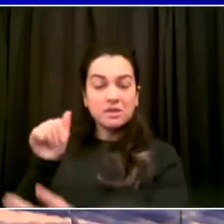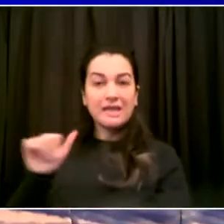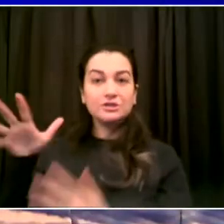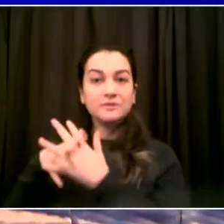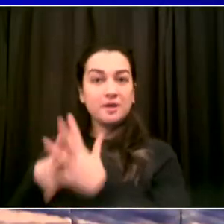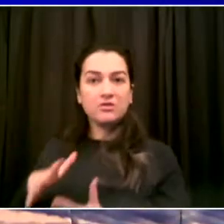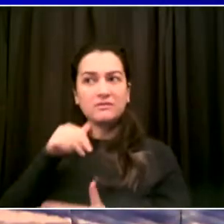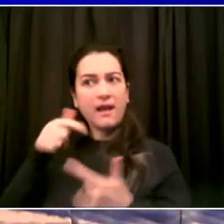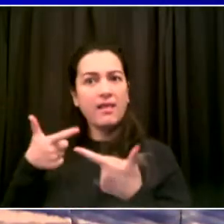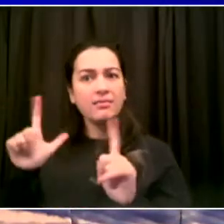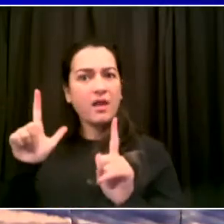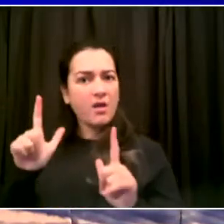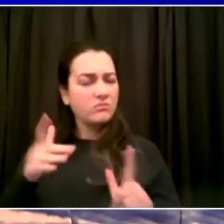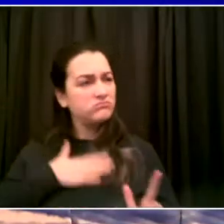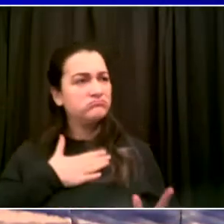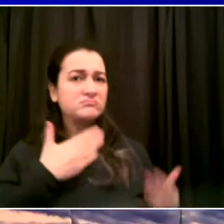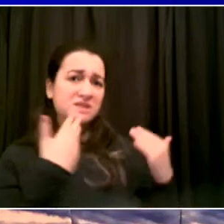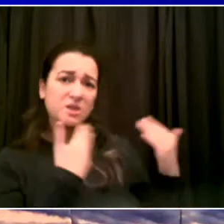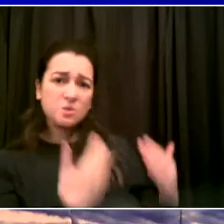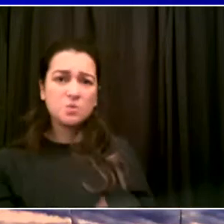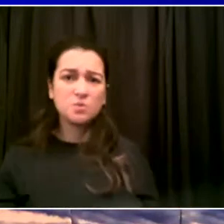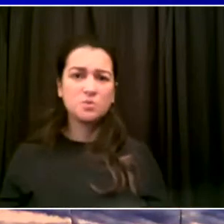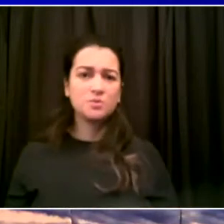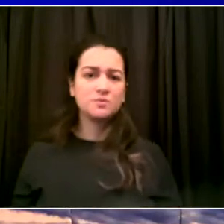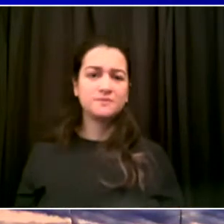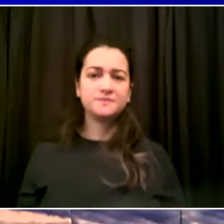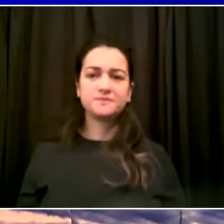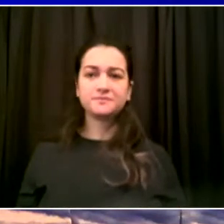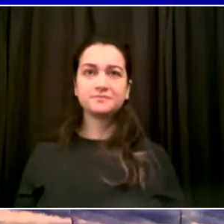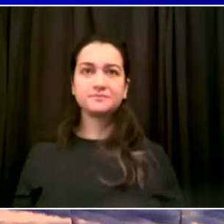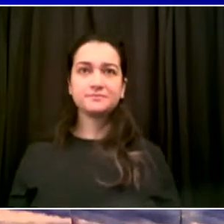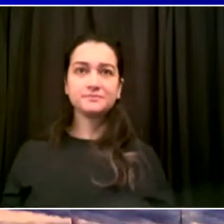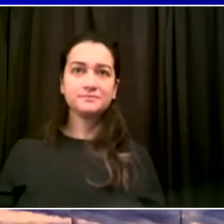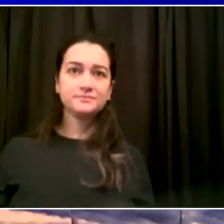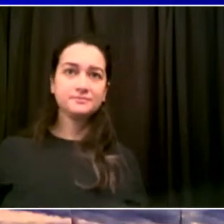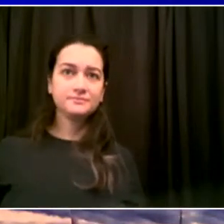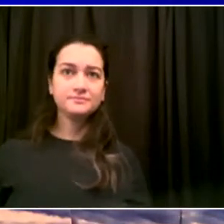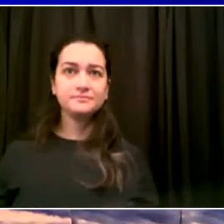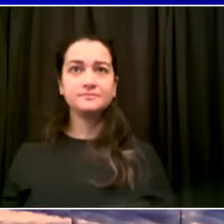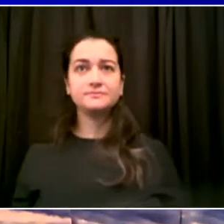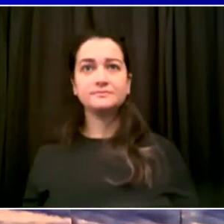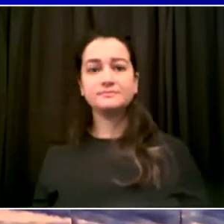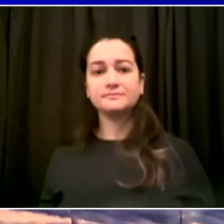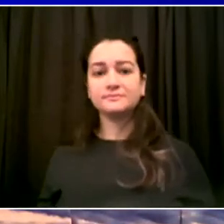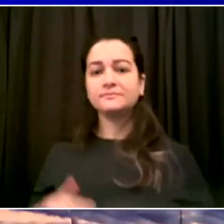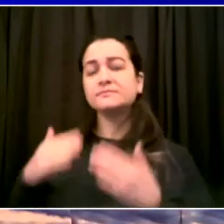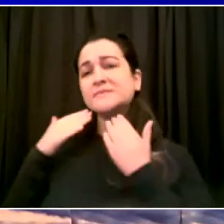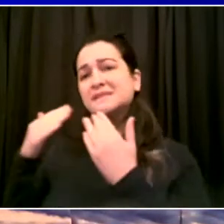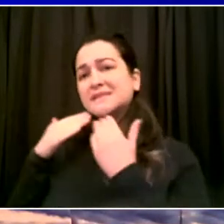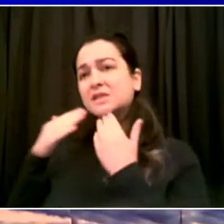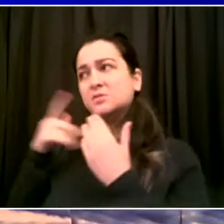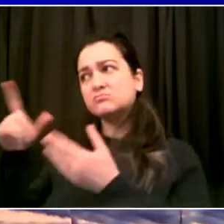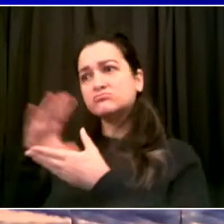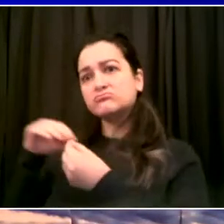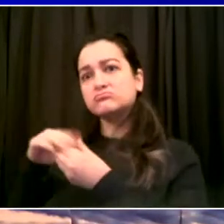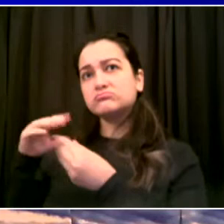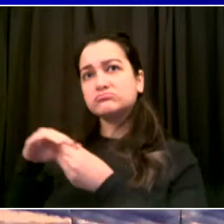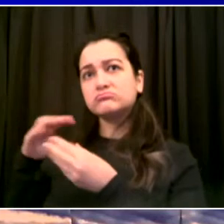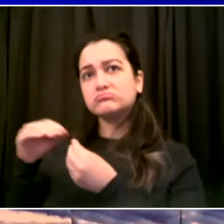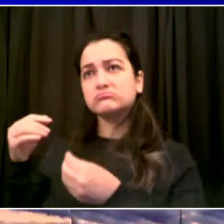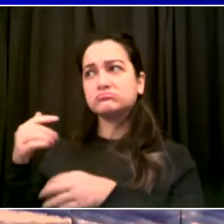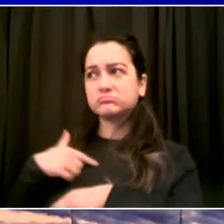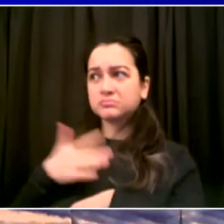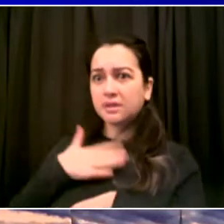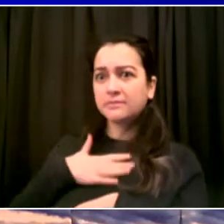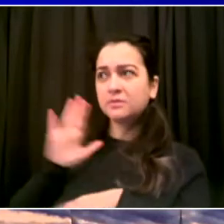much, Congressmember. First of all, congratulations that some of the actions you were calling for have now been adopted by the President of